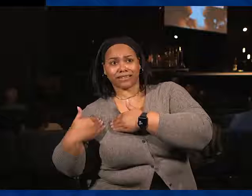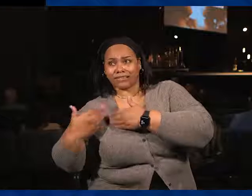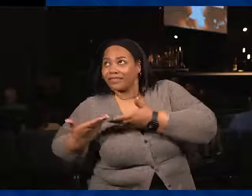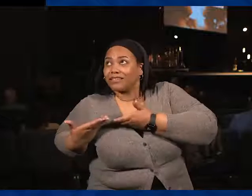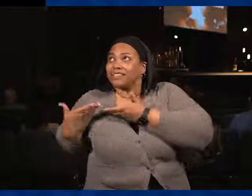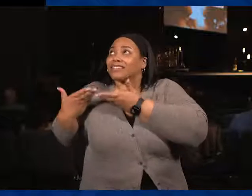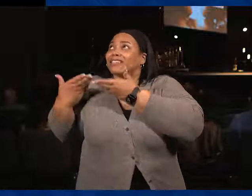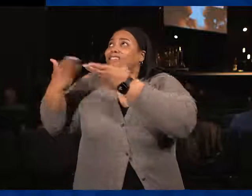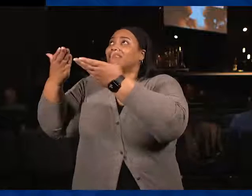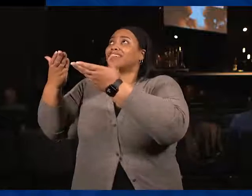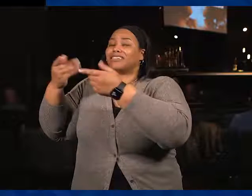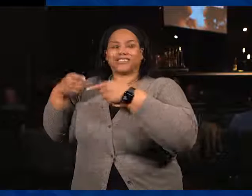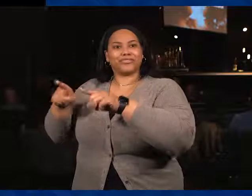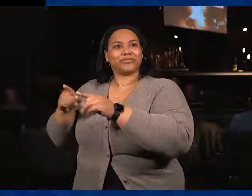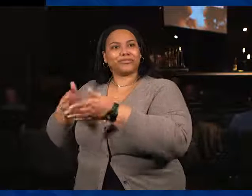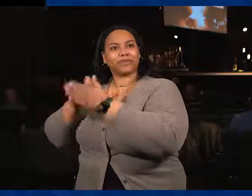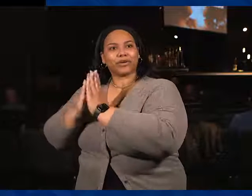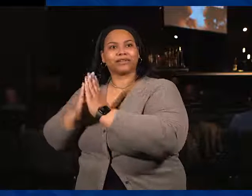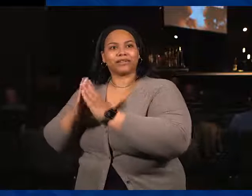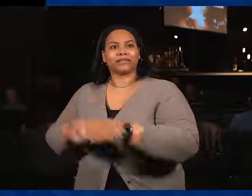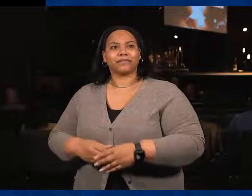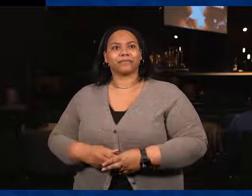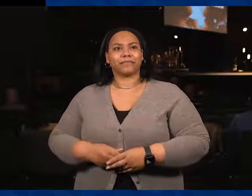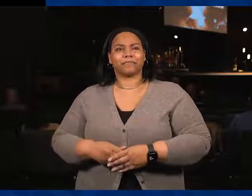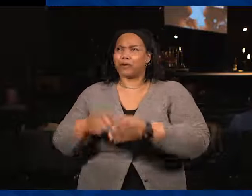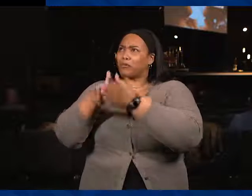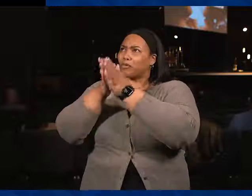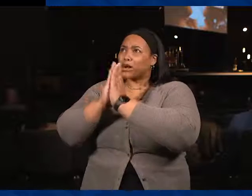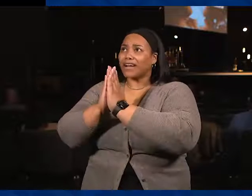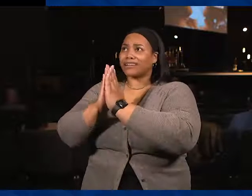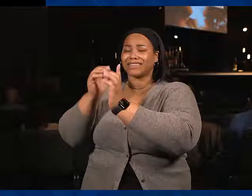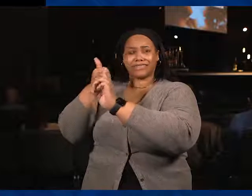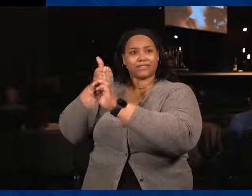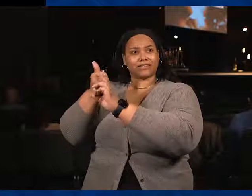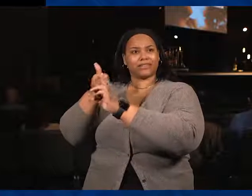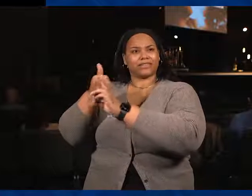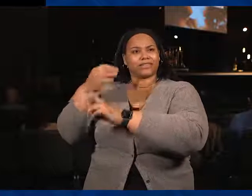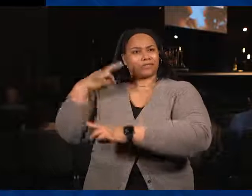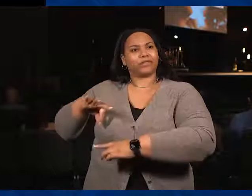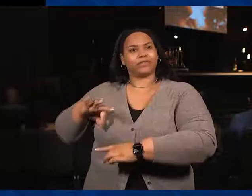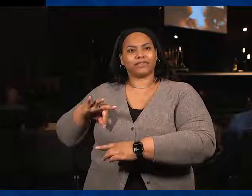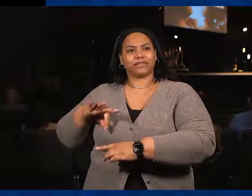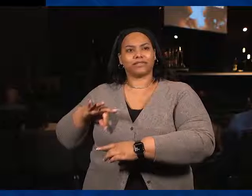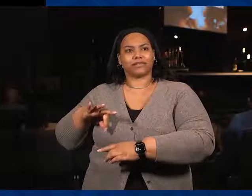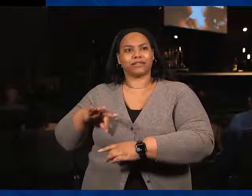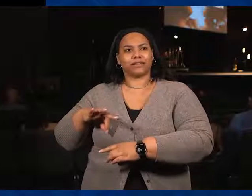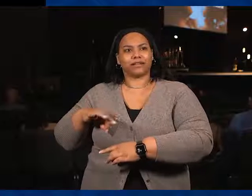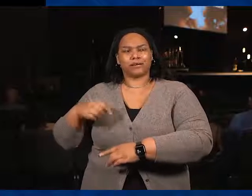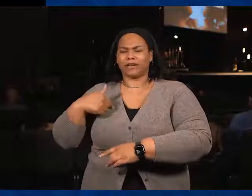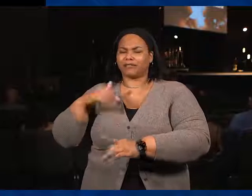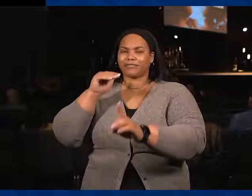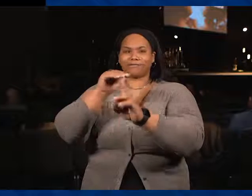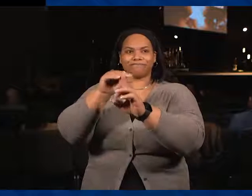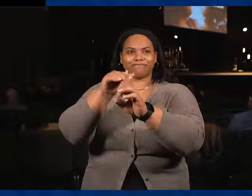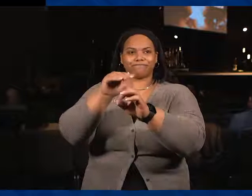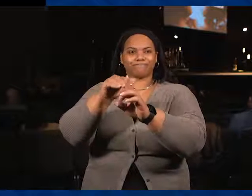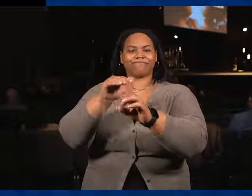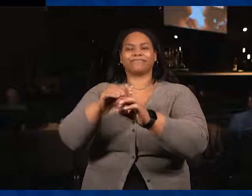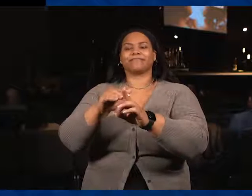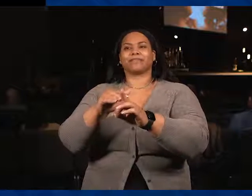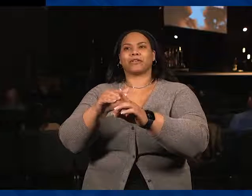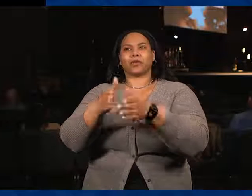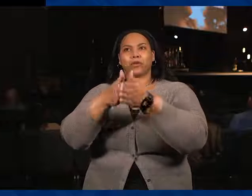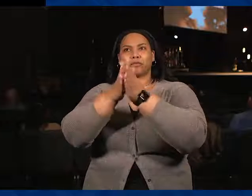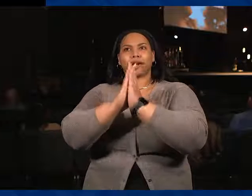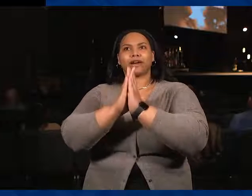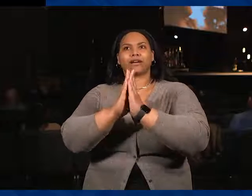the hymnologist understood that prayer is a privilege. But I came to remind you that prayer